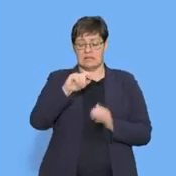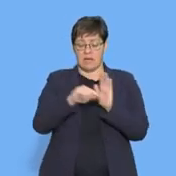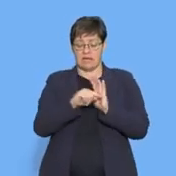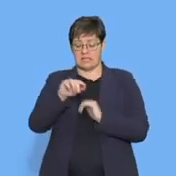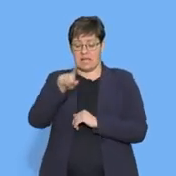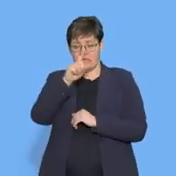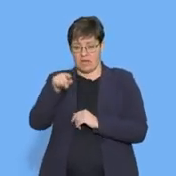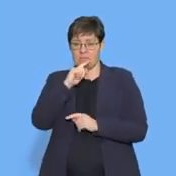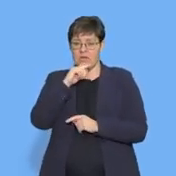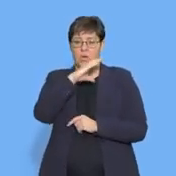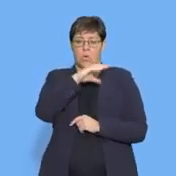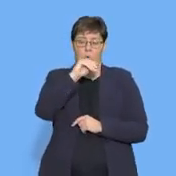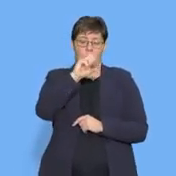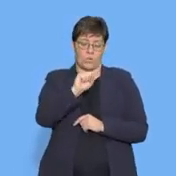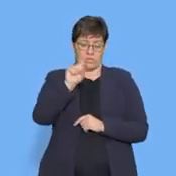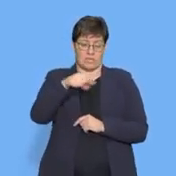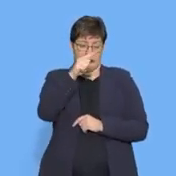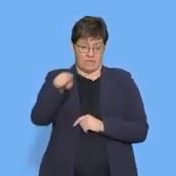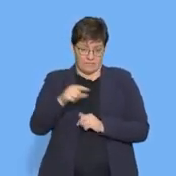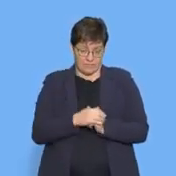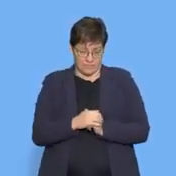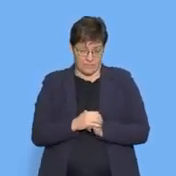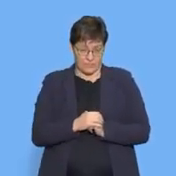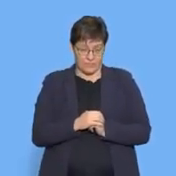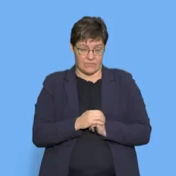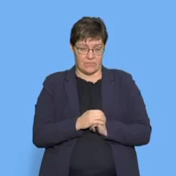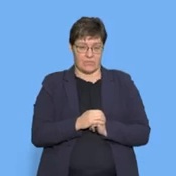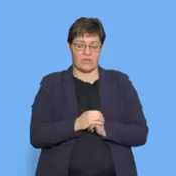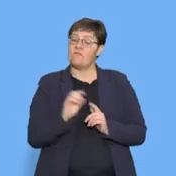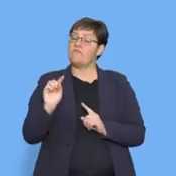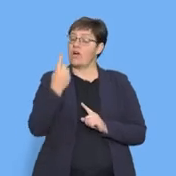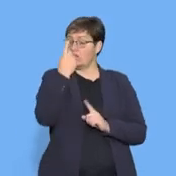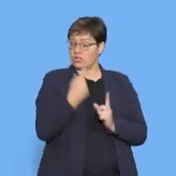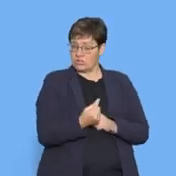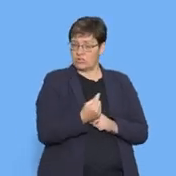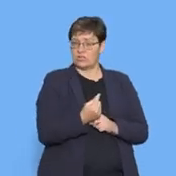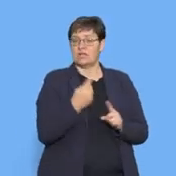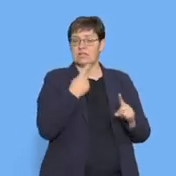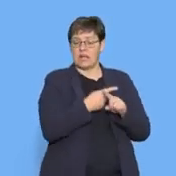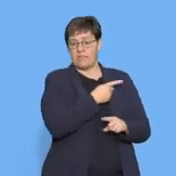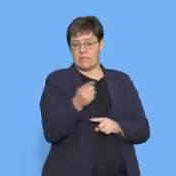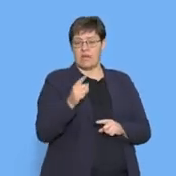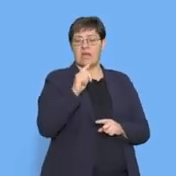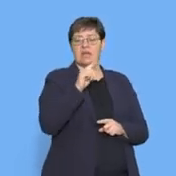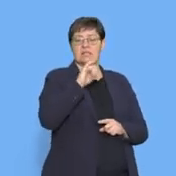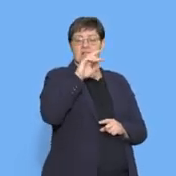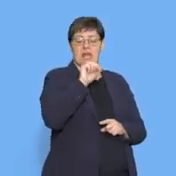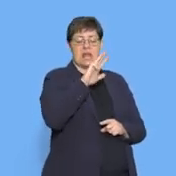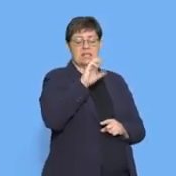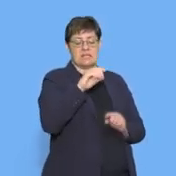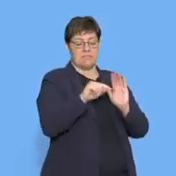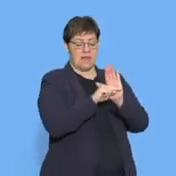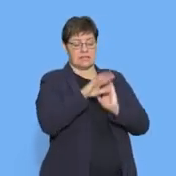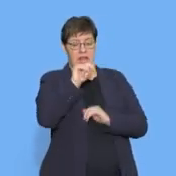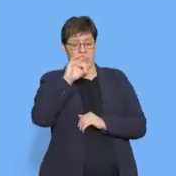90 minus alpha becomes cos of alpha. Okay, so what I've done first is I've just multiplied first through by sine of